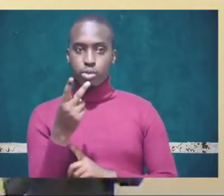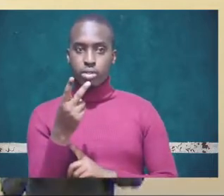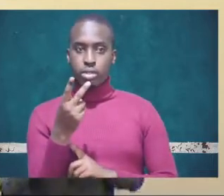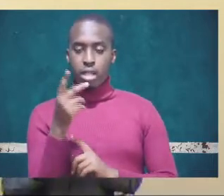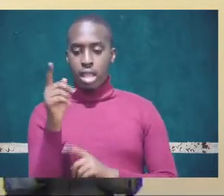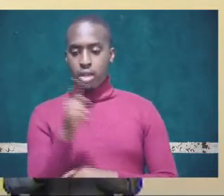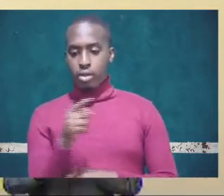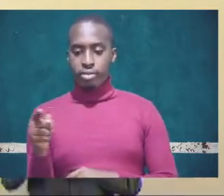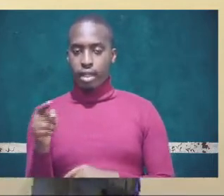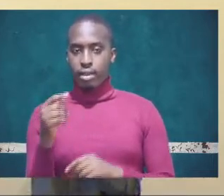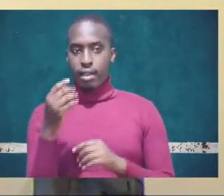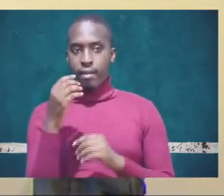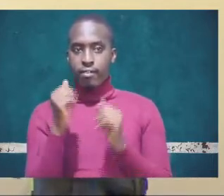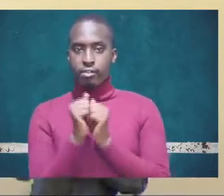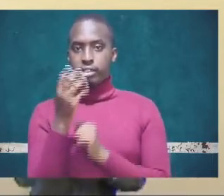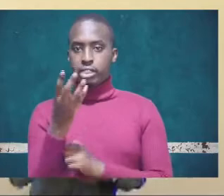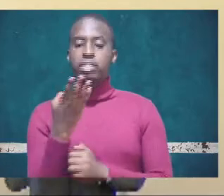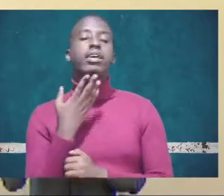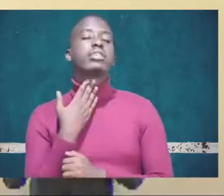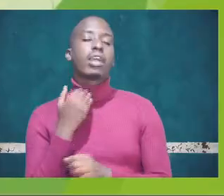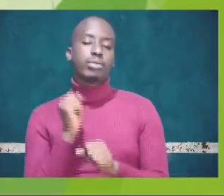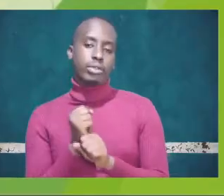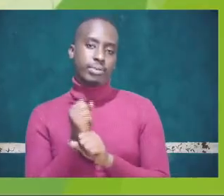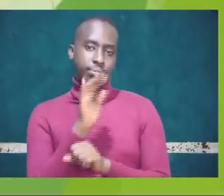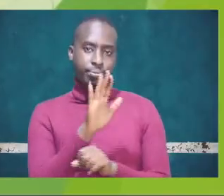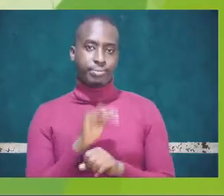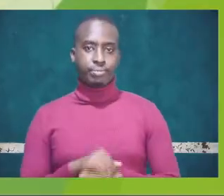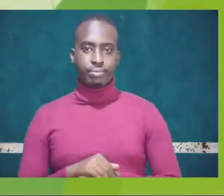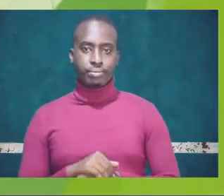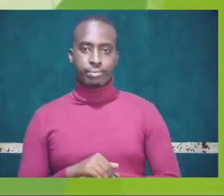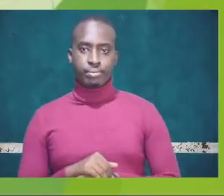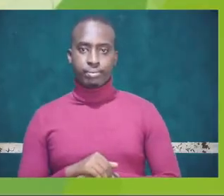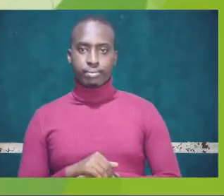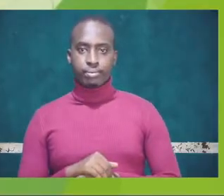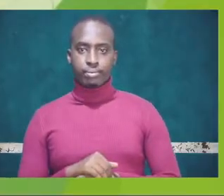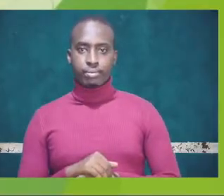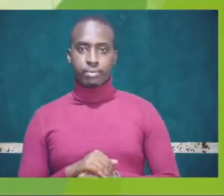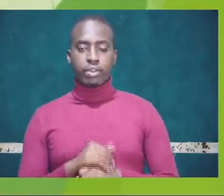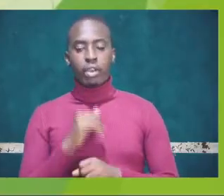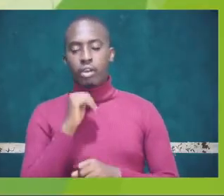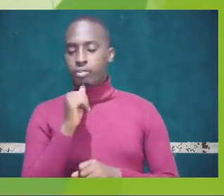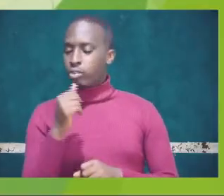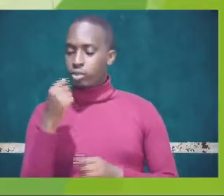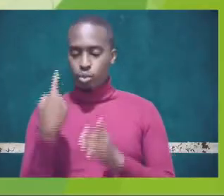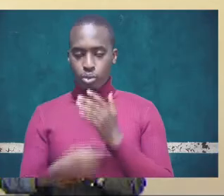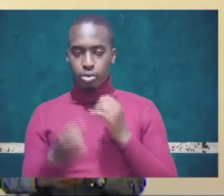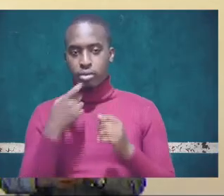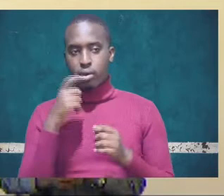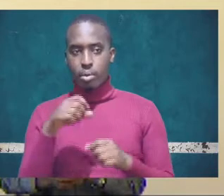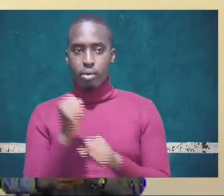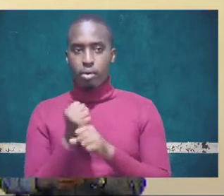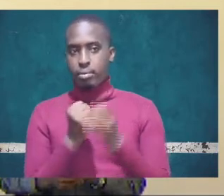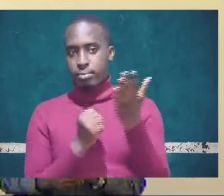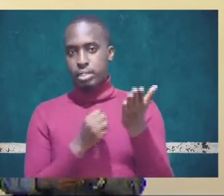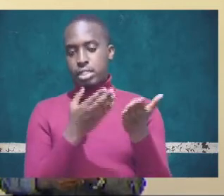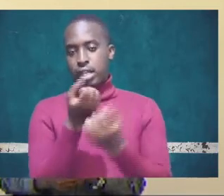less than 14, I want you to work on that. It's not of what we are supposed to work here. This